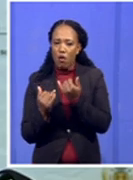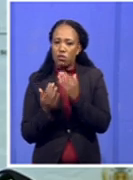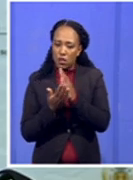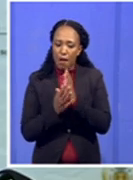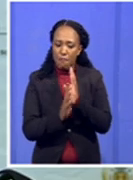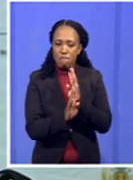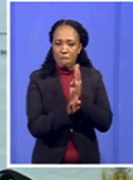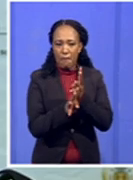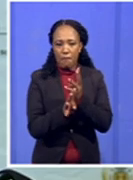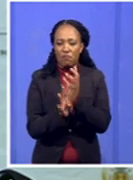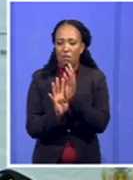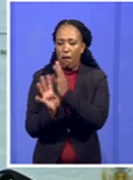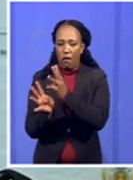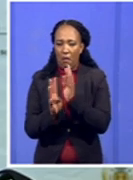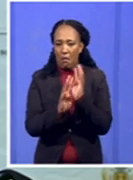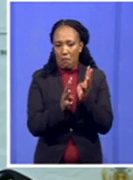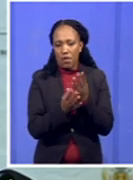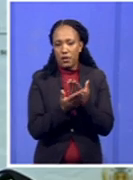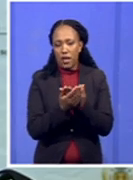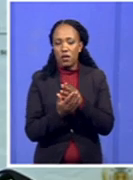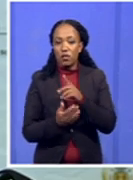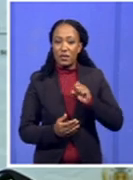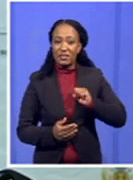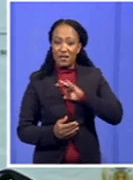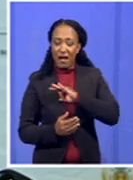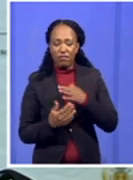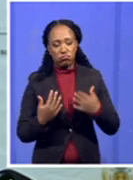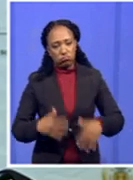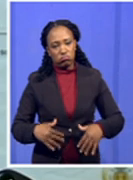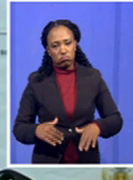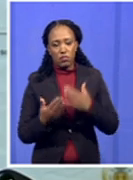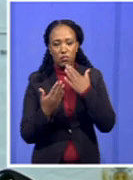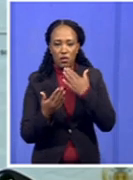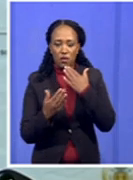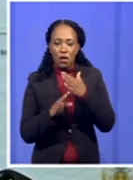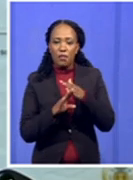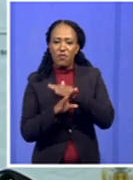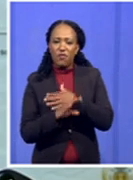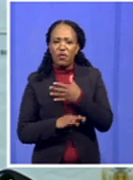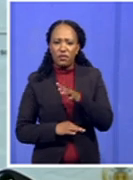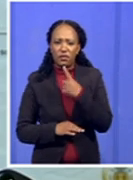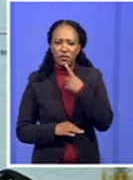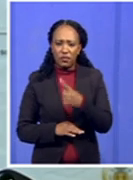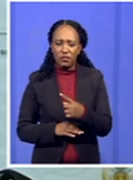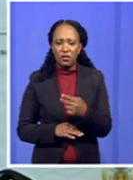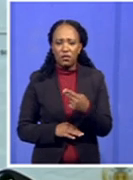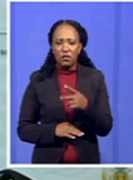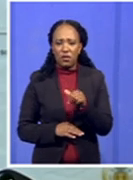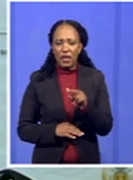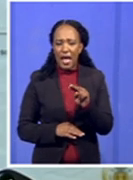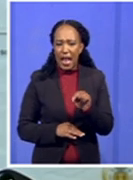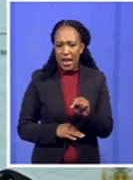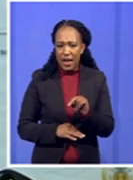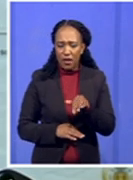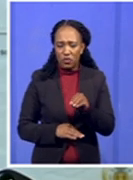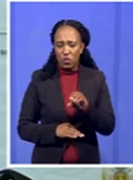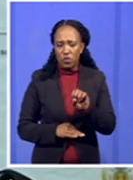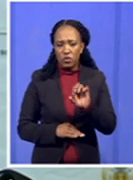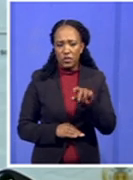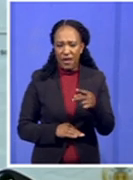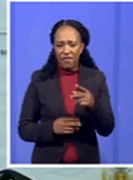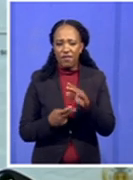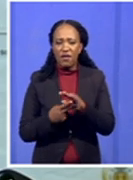the staff from those, including, as we have said, Helen Joseph, Chrisani